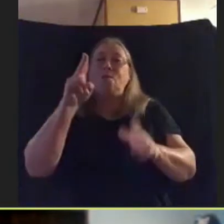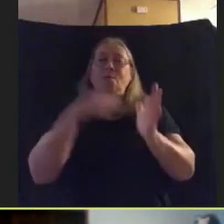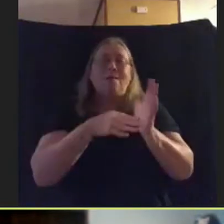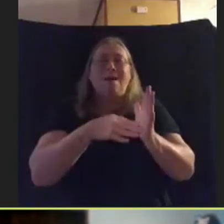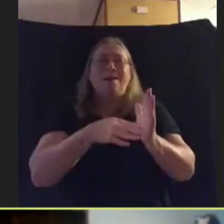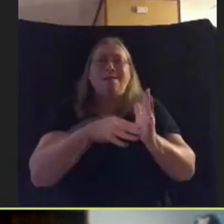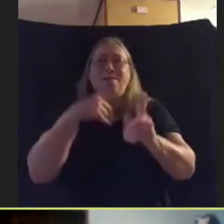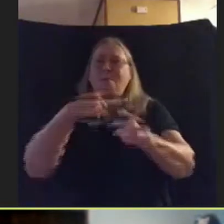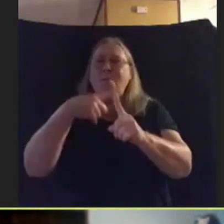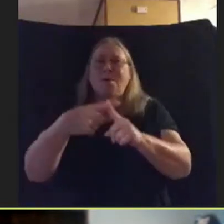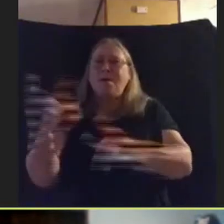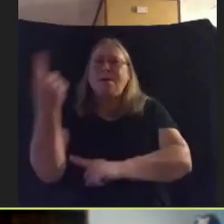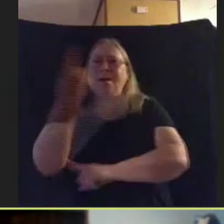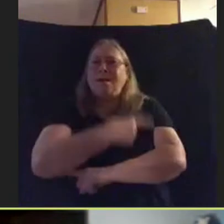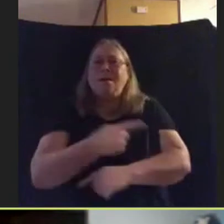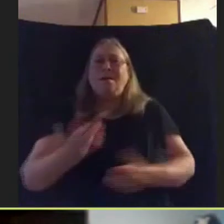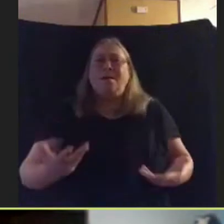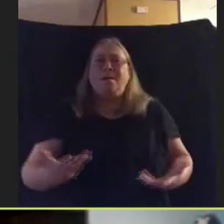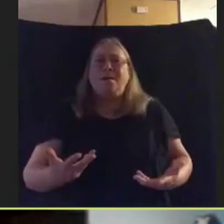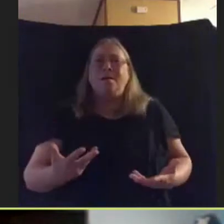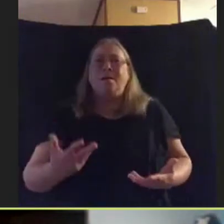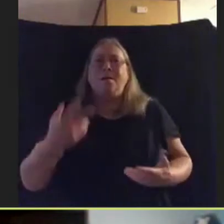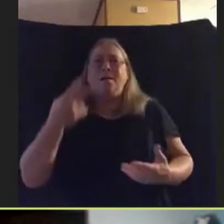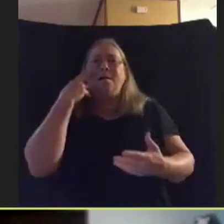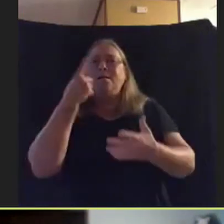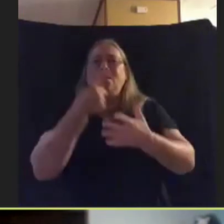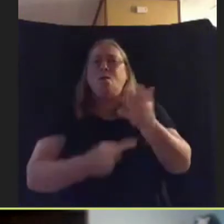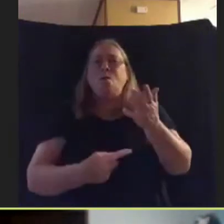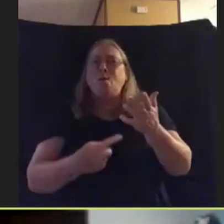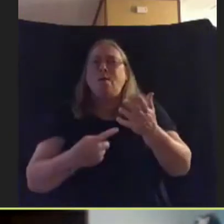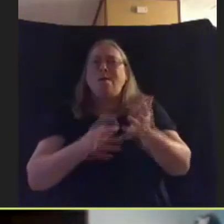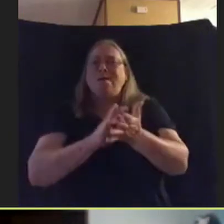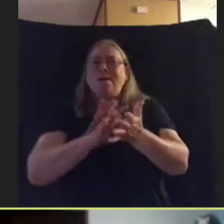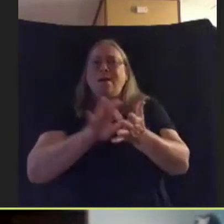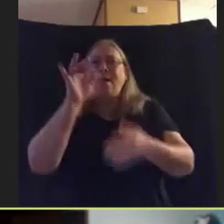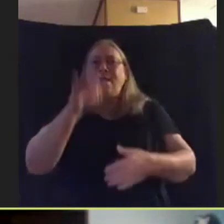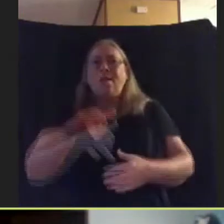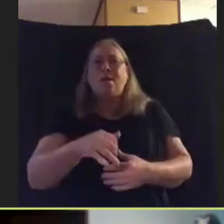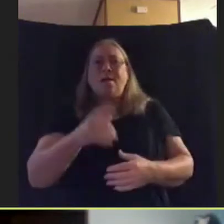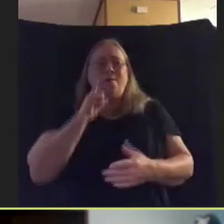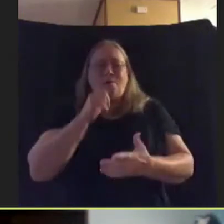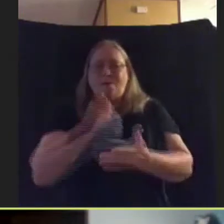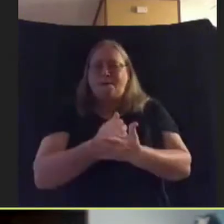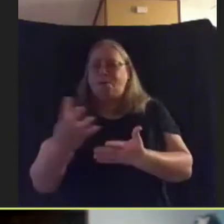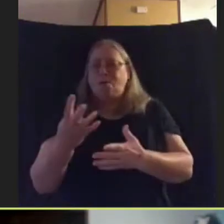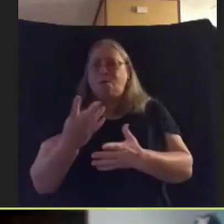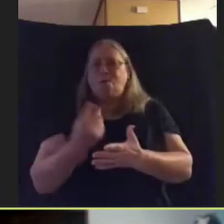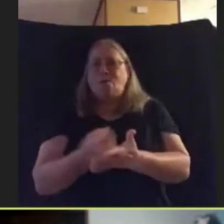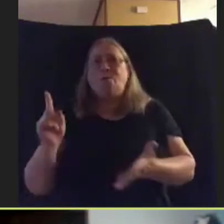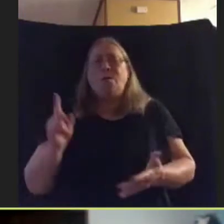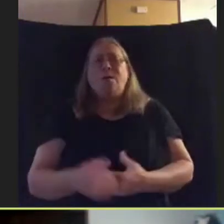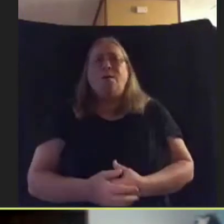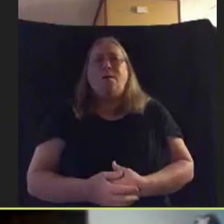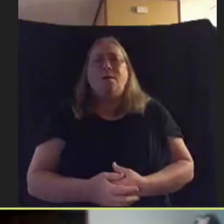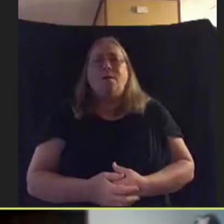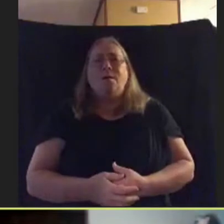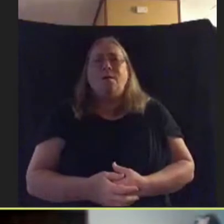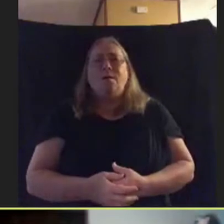good representation of what the overall burden has been over these last few weeks, which has been pretty